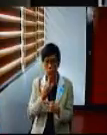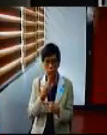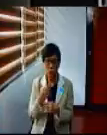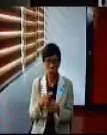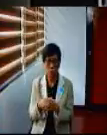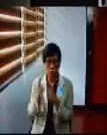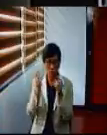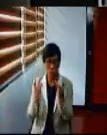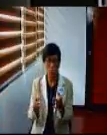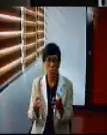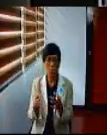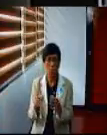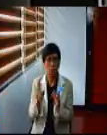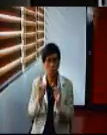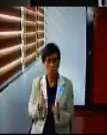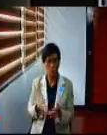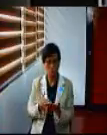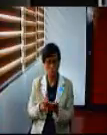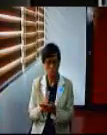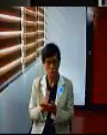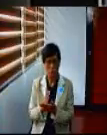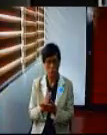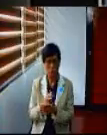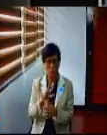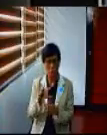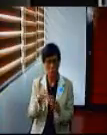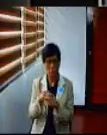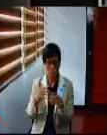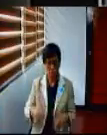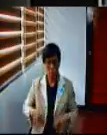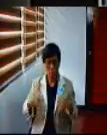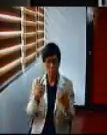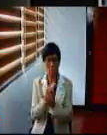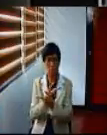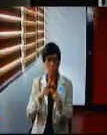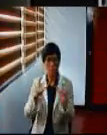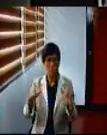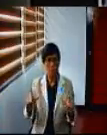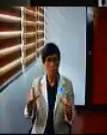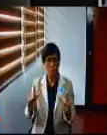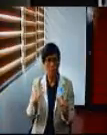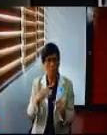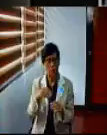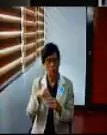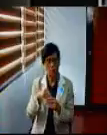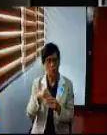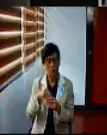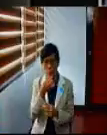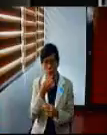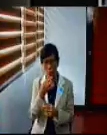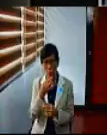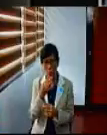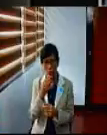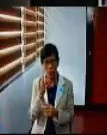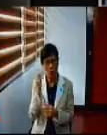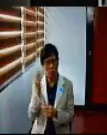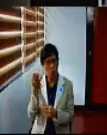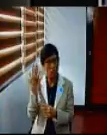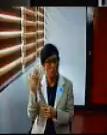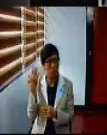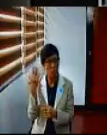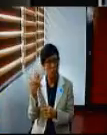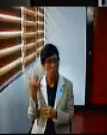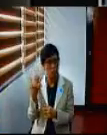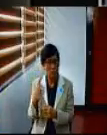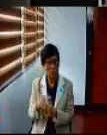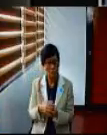to human rights, including life, liberty, in food. I heard the previous contributor from the Minister